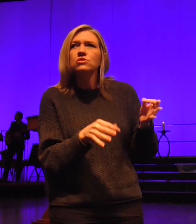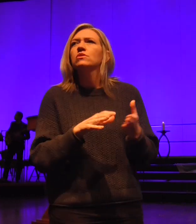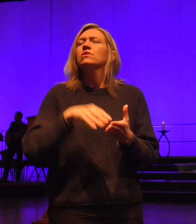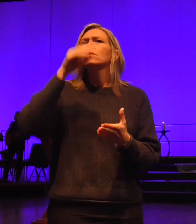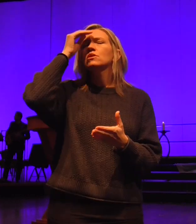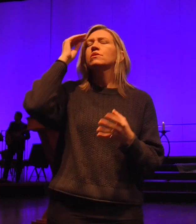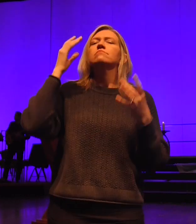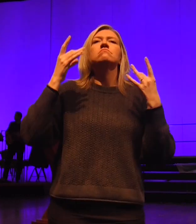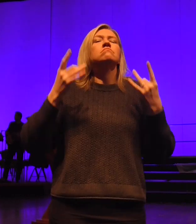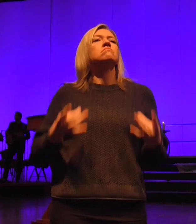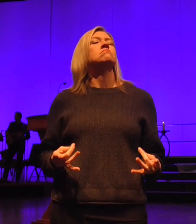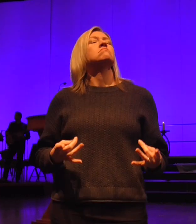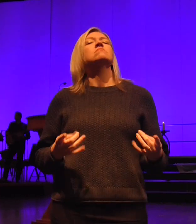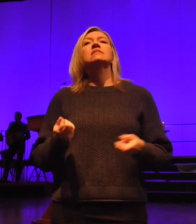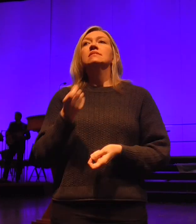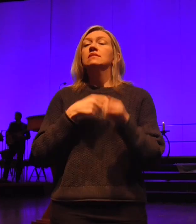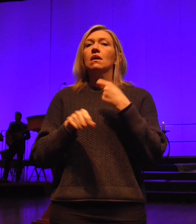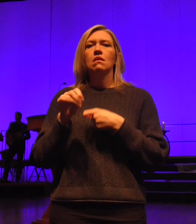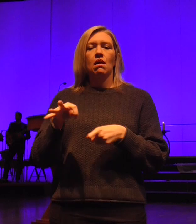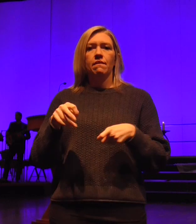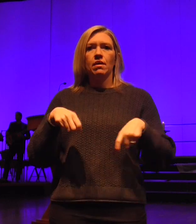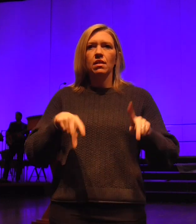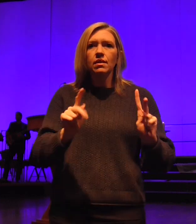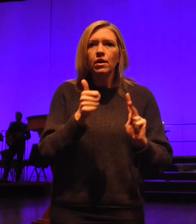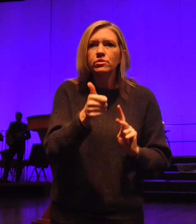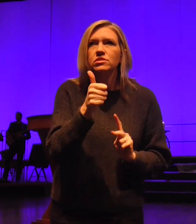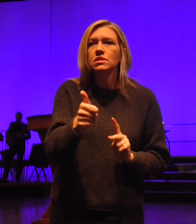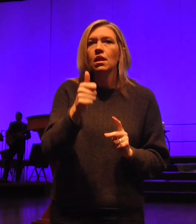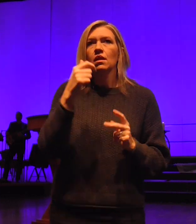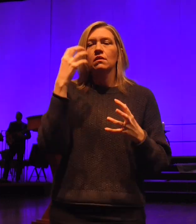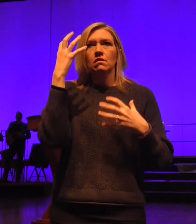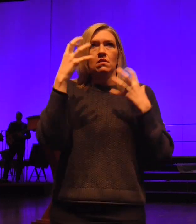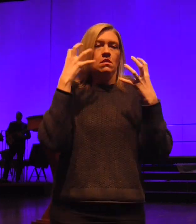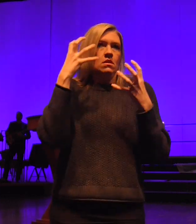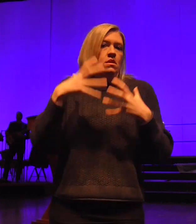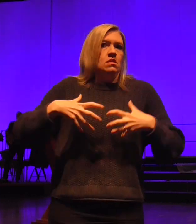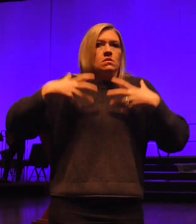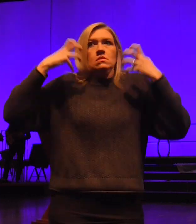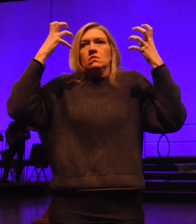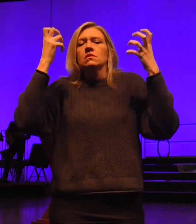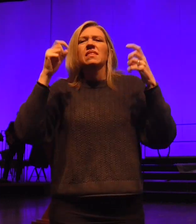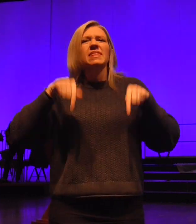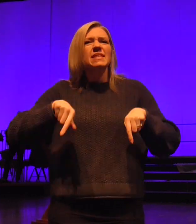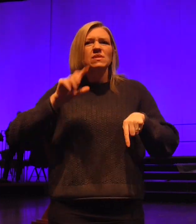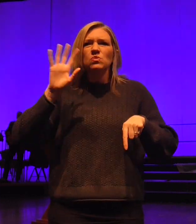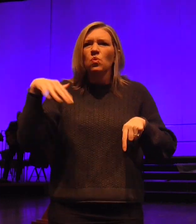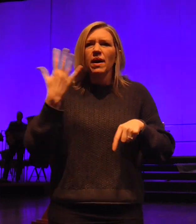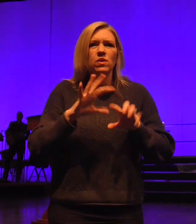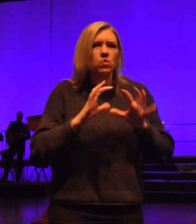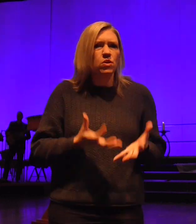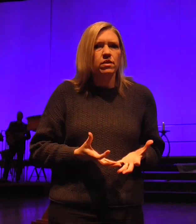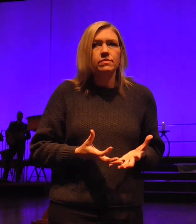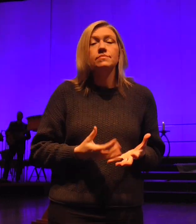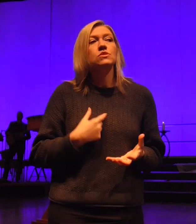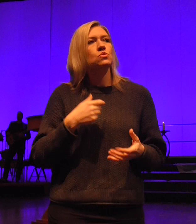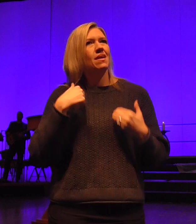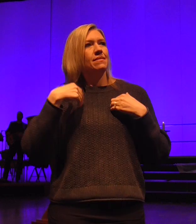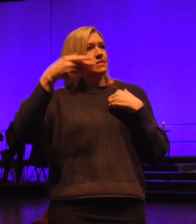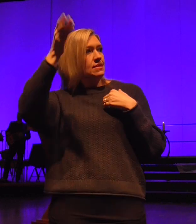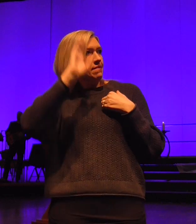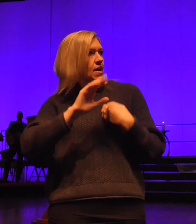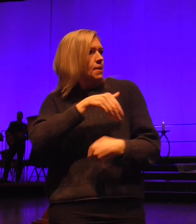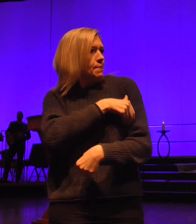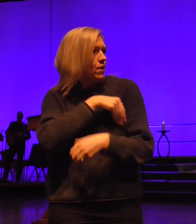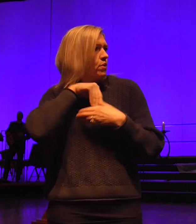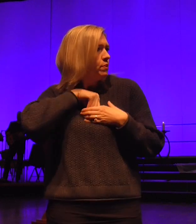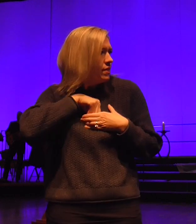instead of allowing yourself to become driven crazy by the seemingly wild world that we live in. You have a divine power within you